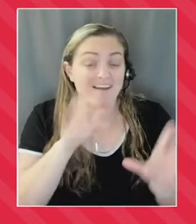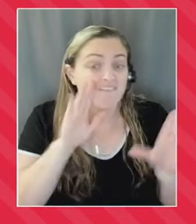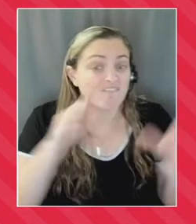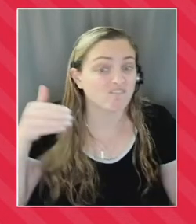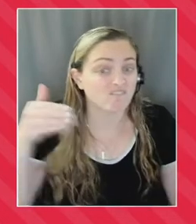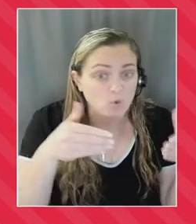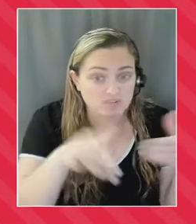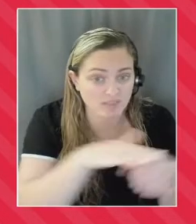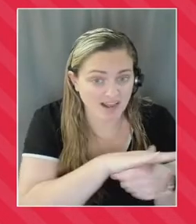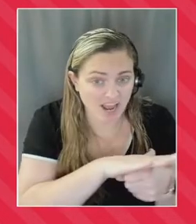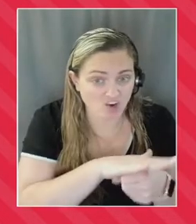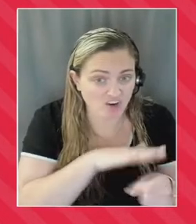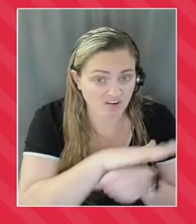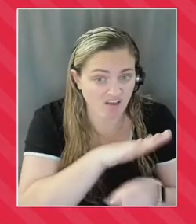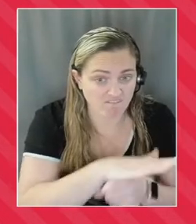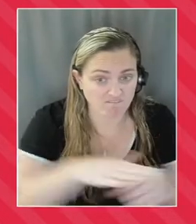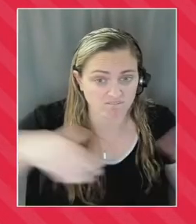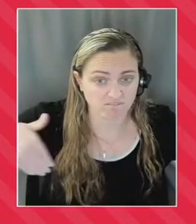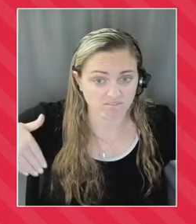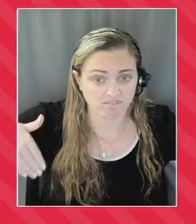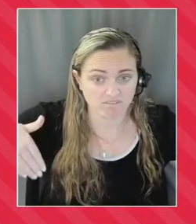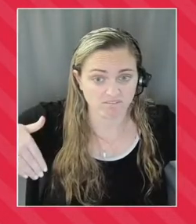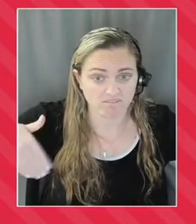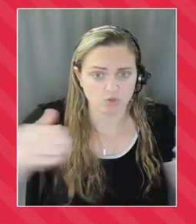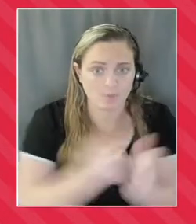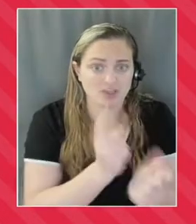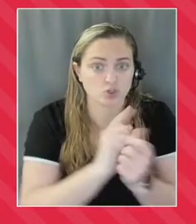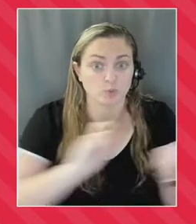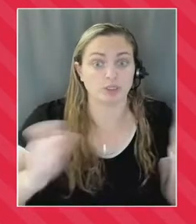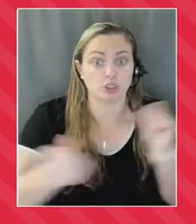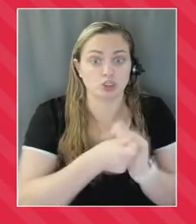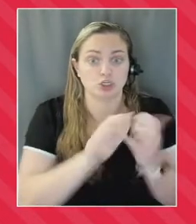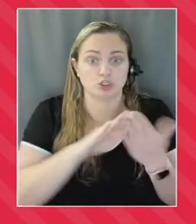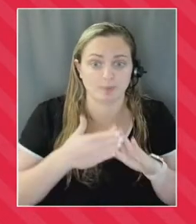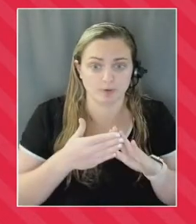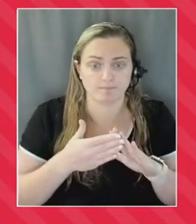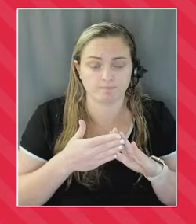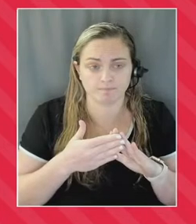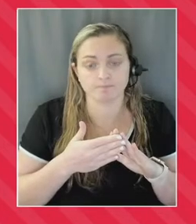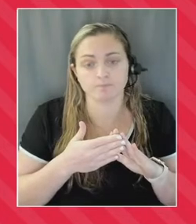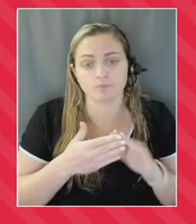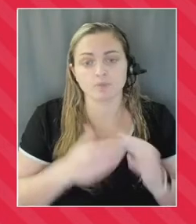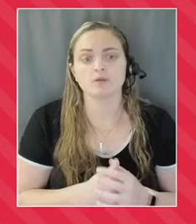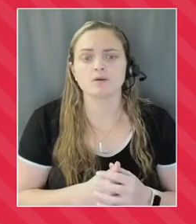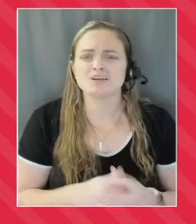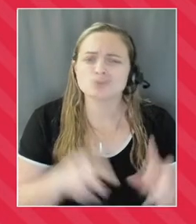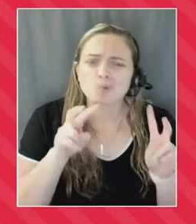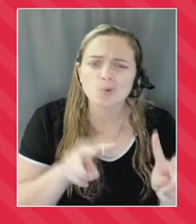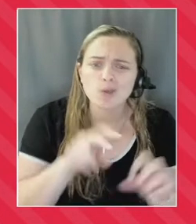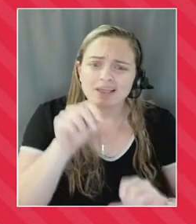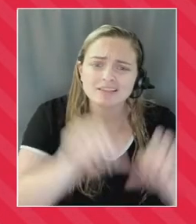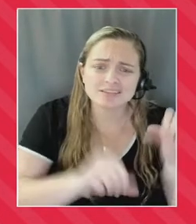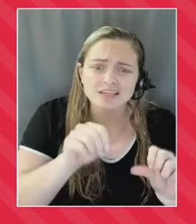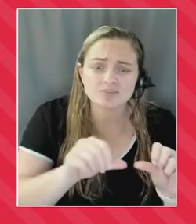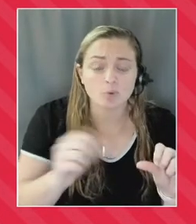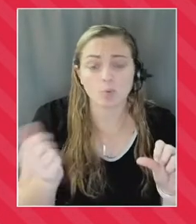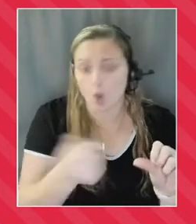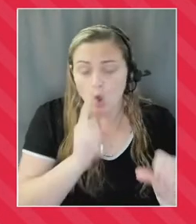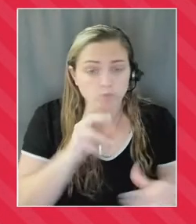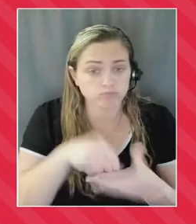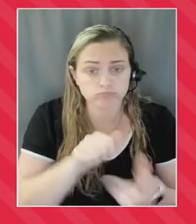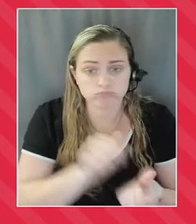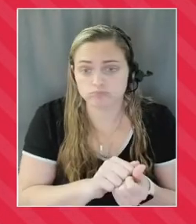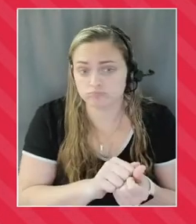area enough to make a difference in our community. So, you know, looking at the assessment, and we all participate in